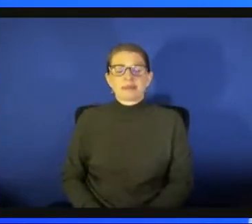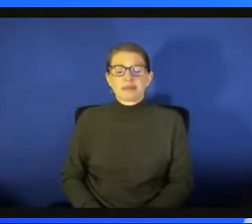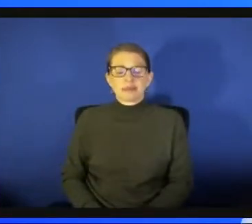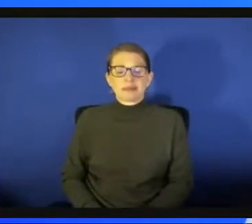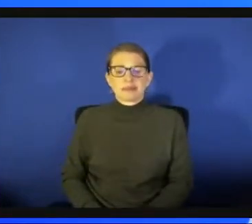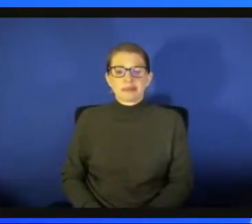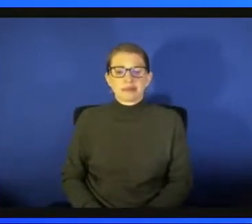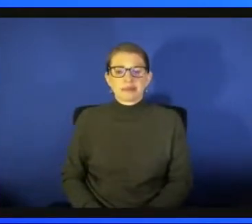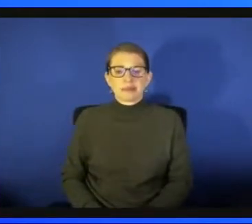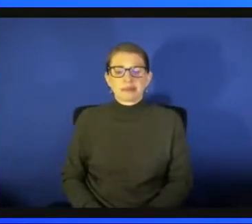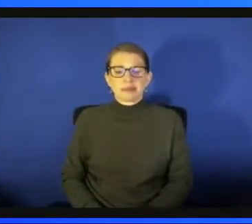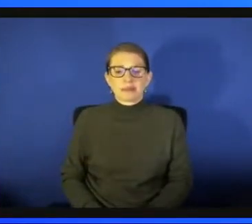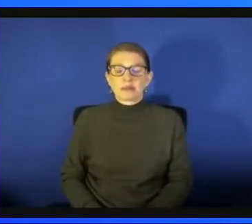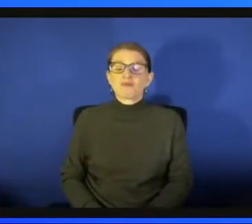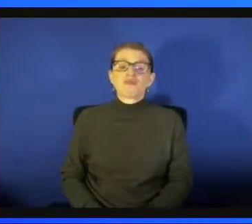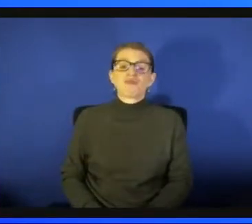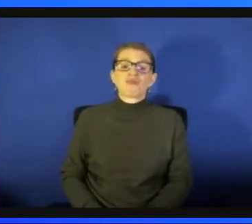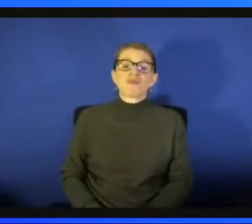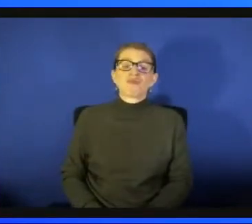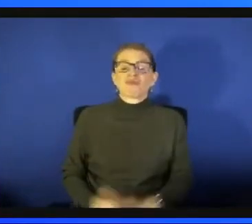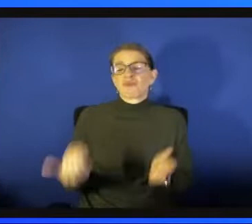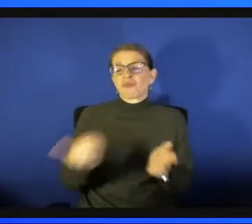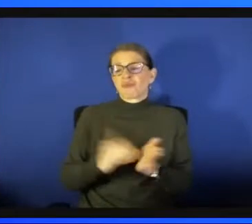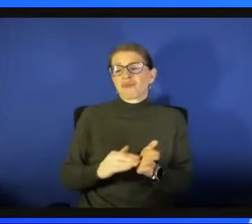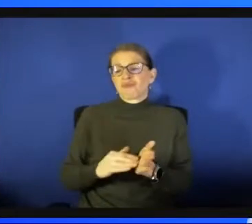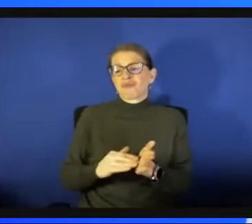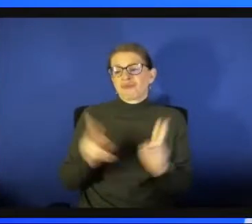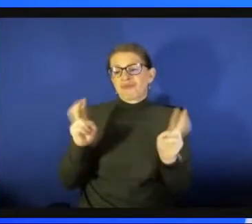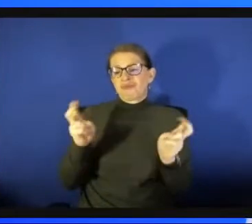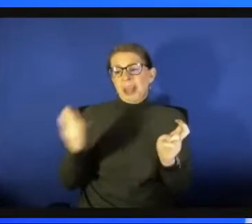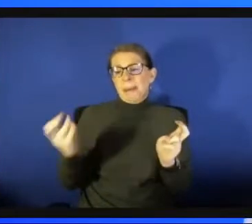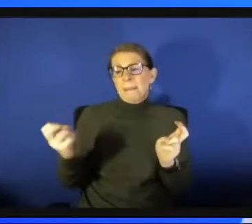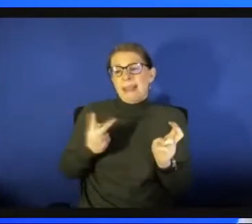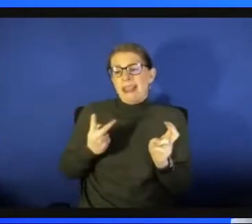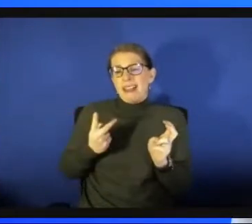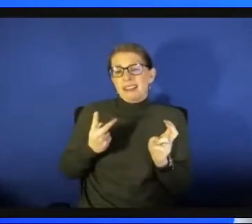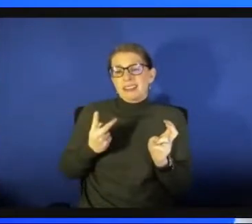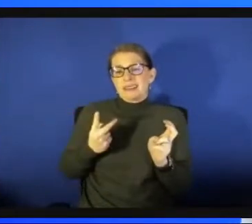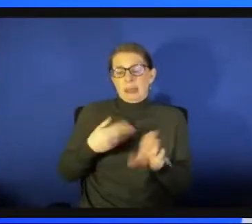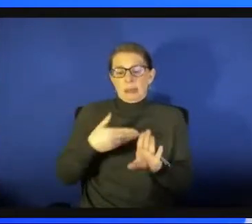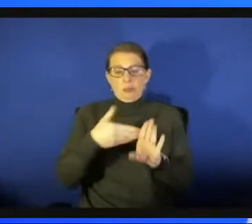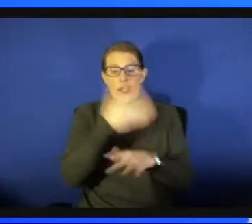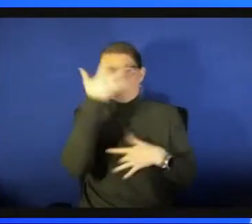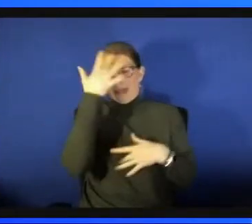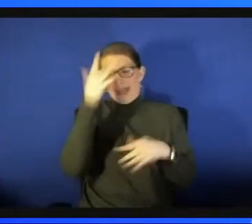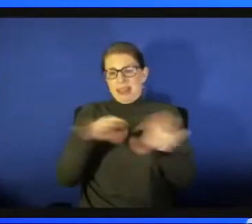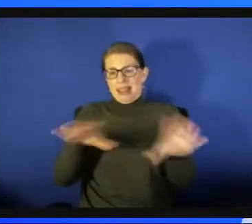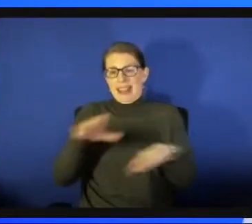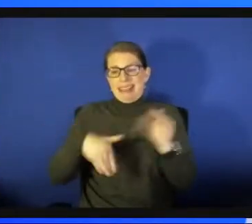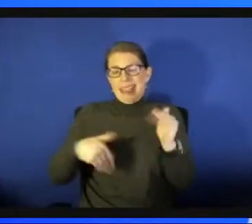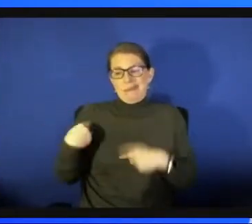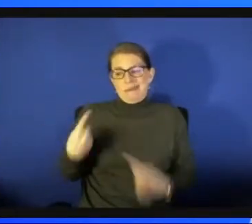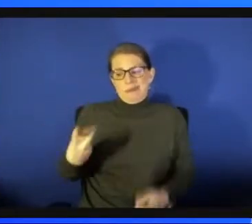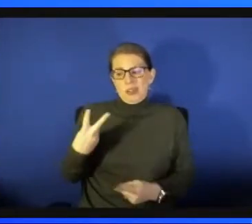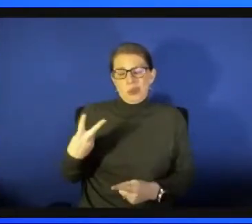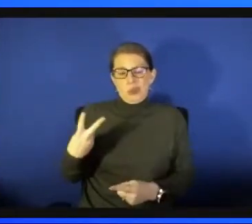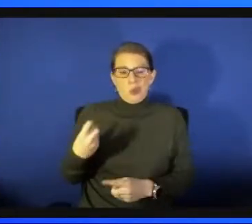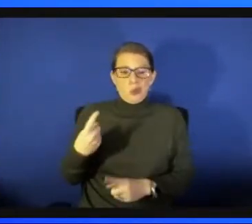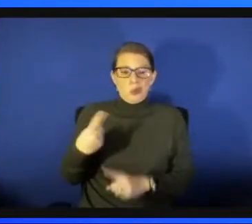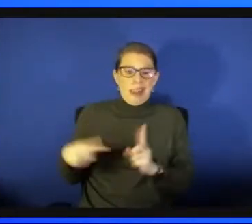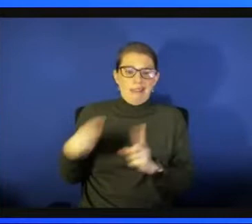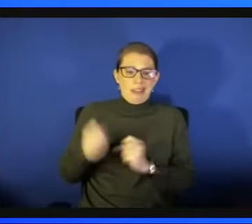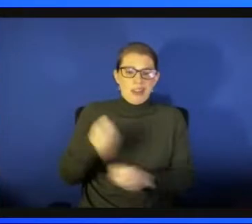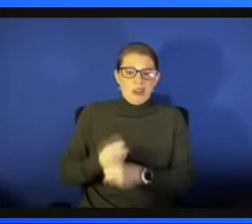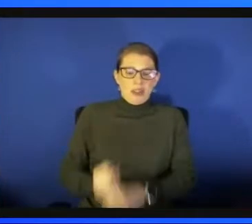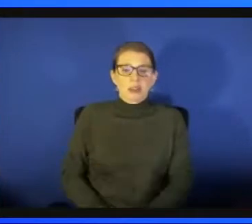of, again, get back to a life that is more pre-pandemic than it has been the last 2.5 years. But understanding